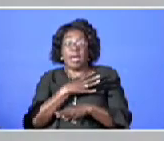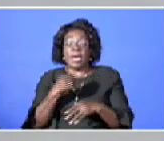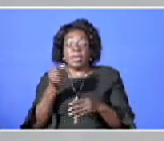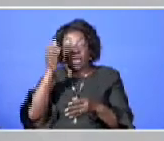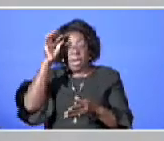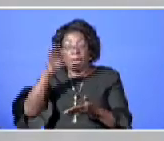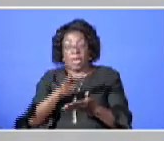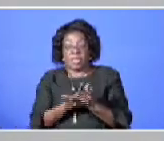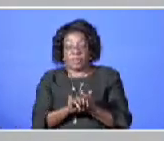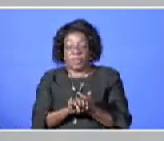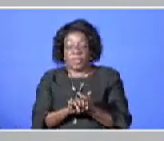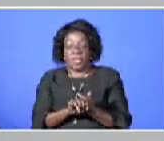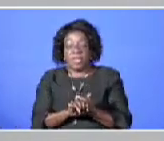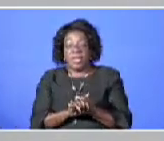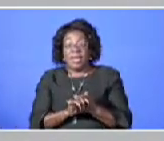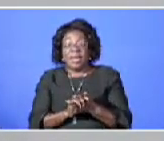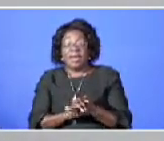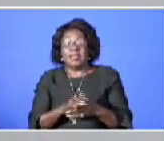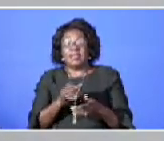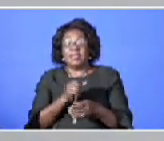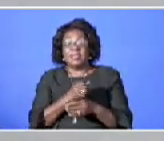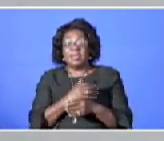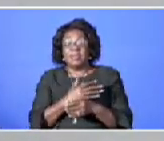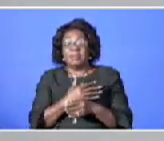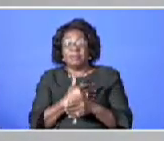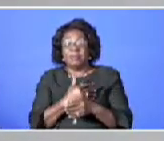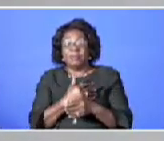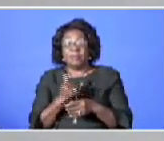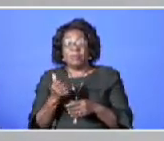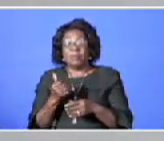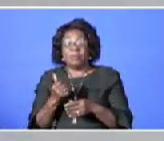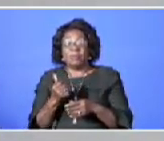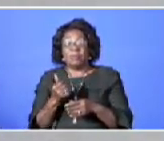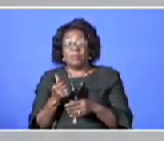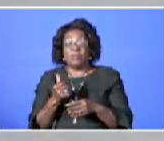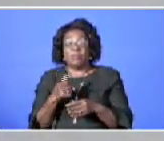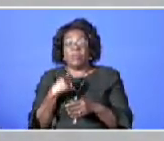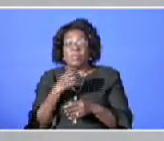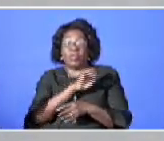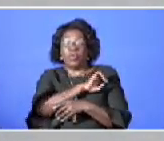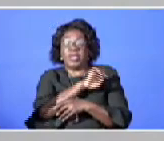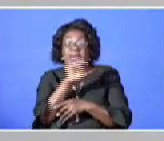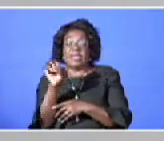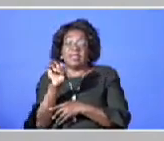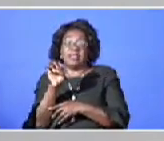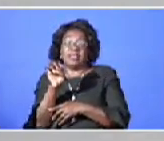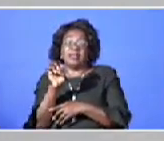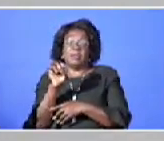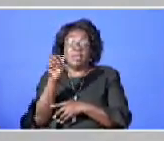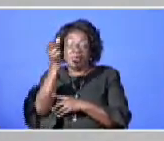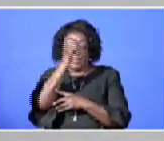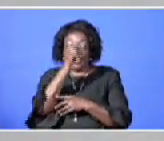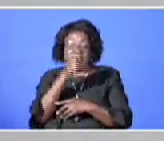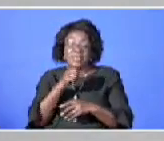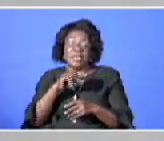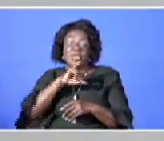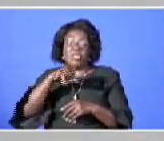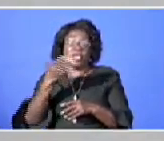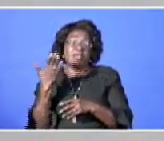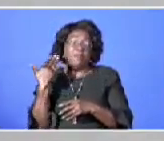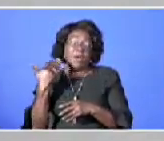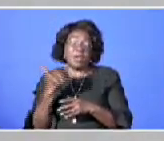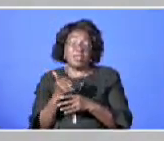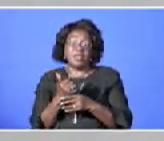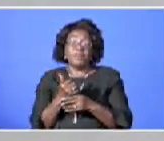that opportunity, and so for that I'm grateful. You know, the Easter season that has just passed, for me, I would have been spending